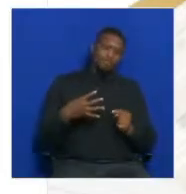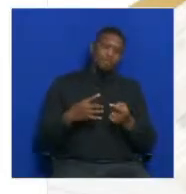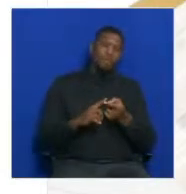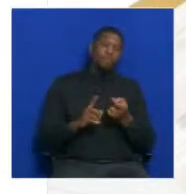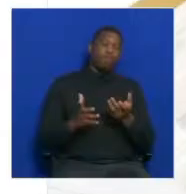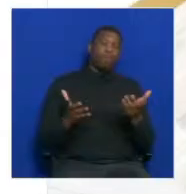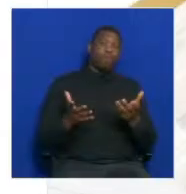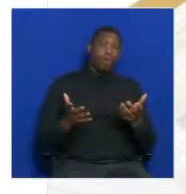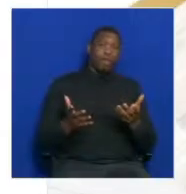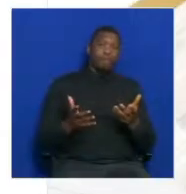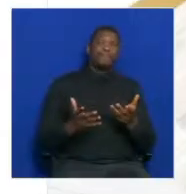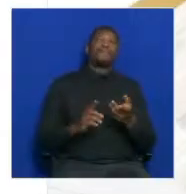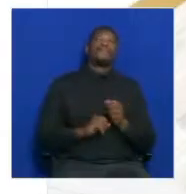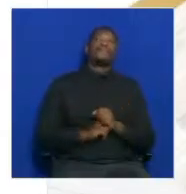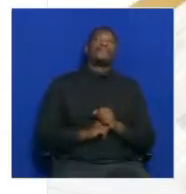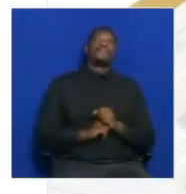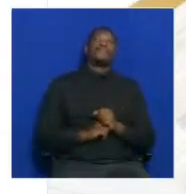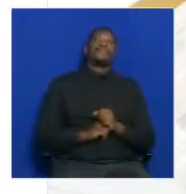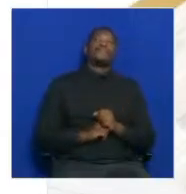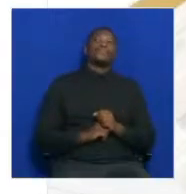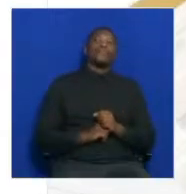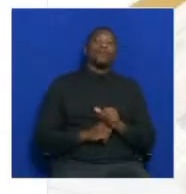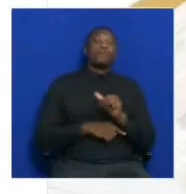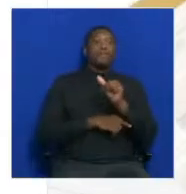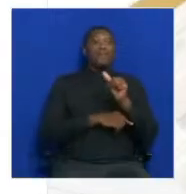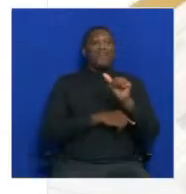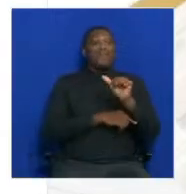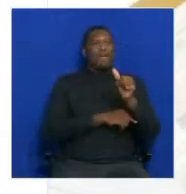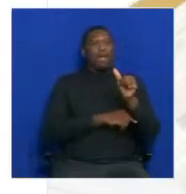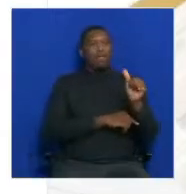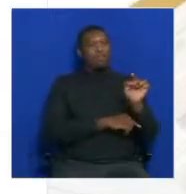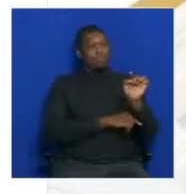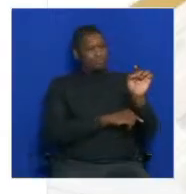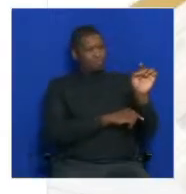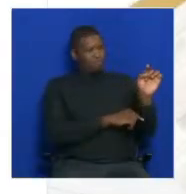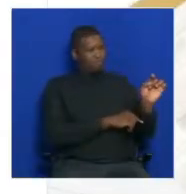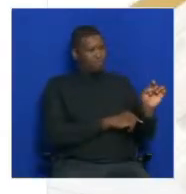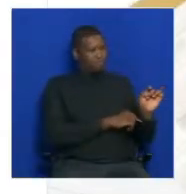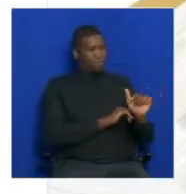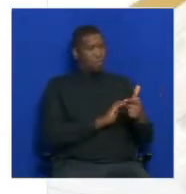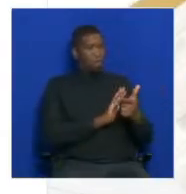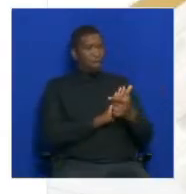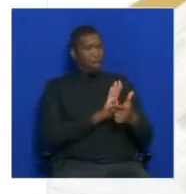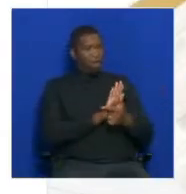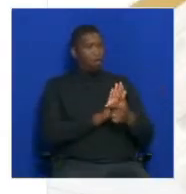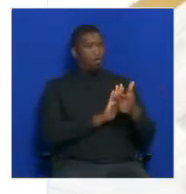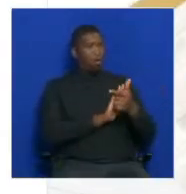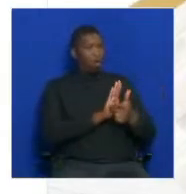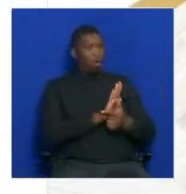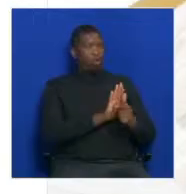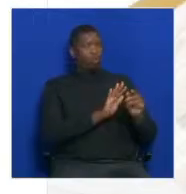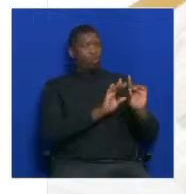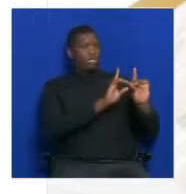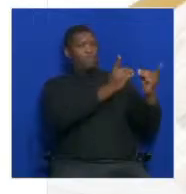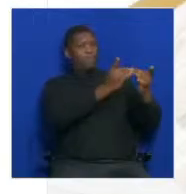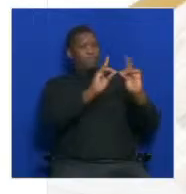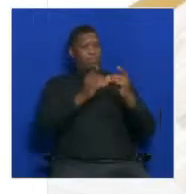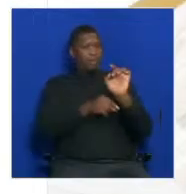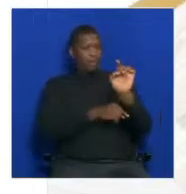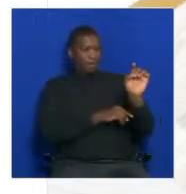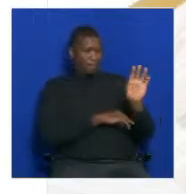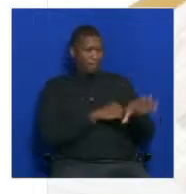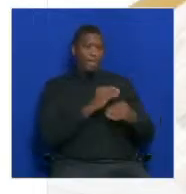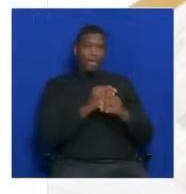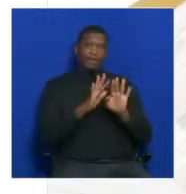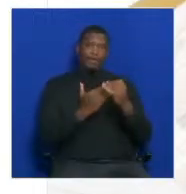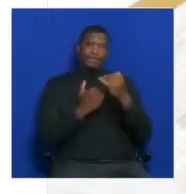either from other law enforcement agencies or through Section 27 referral. They are 18